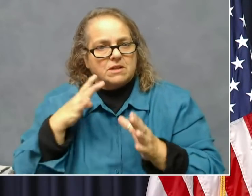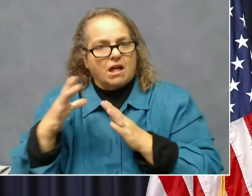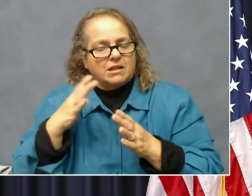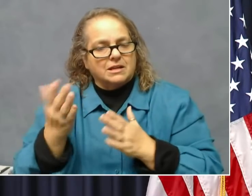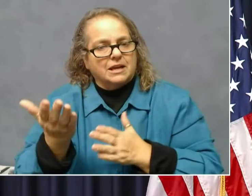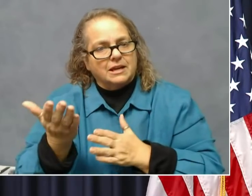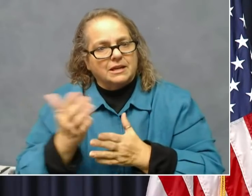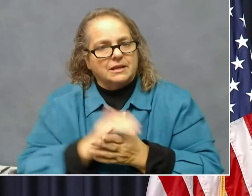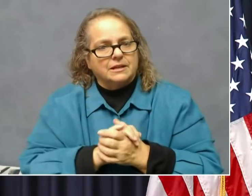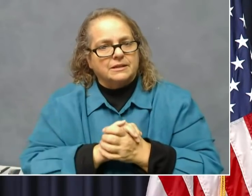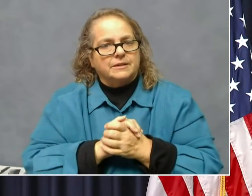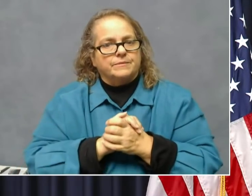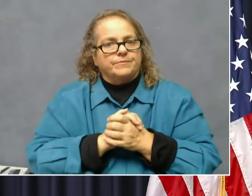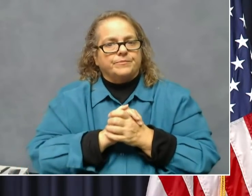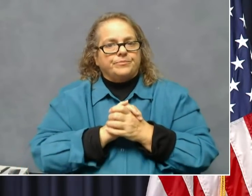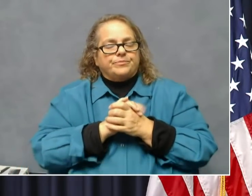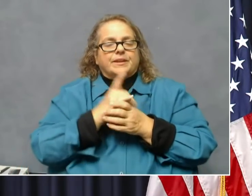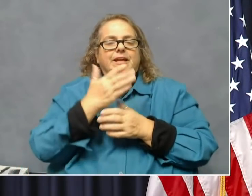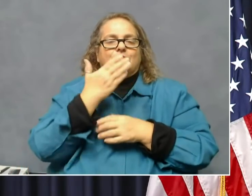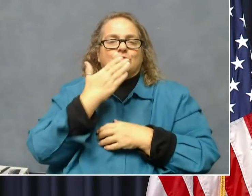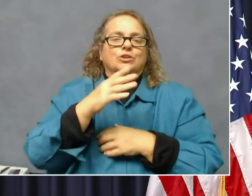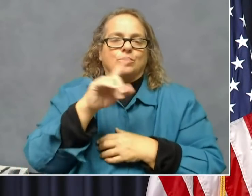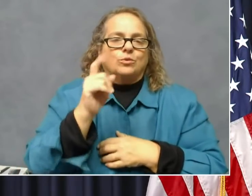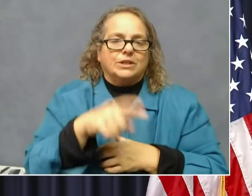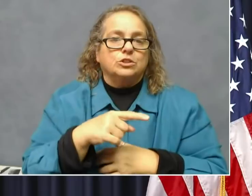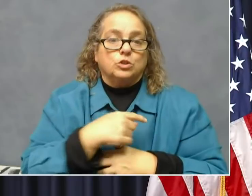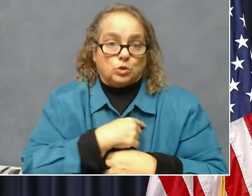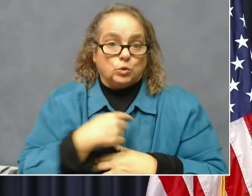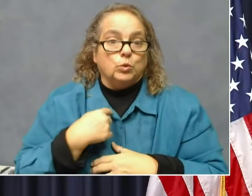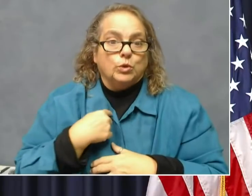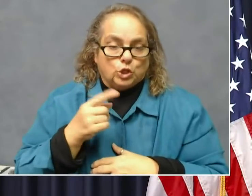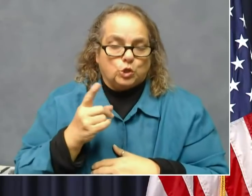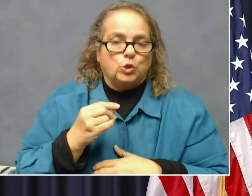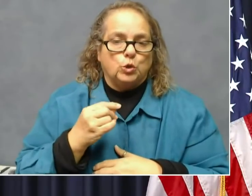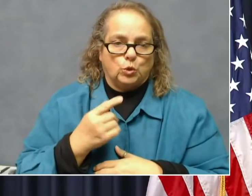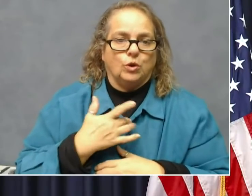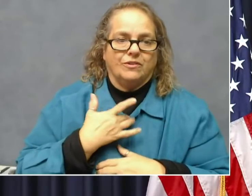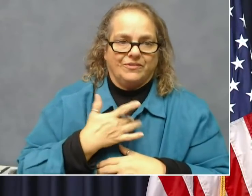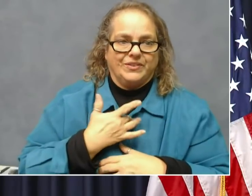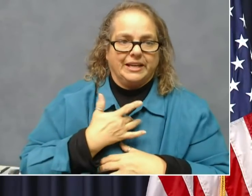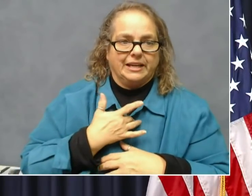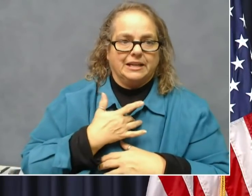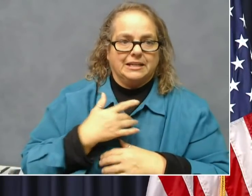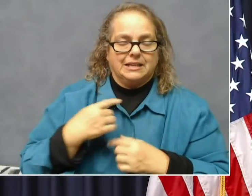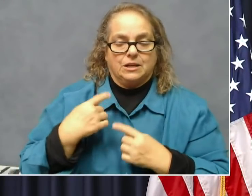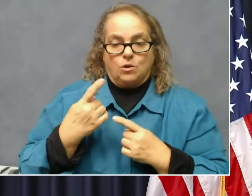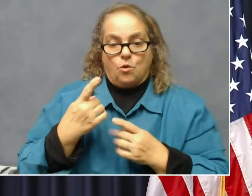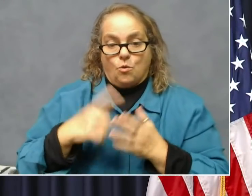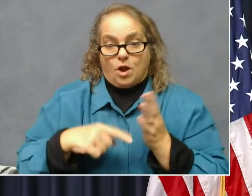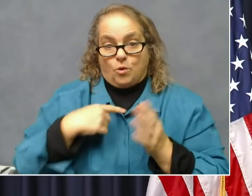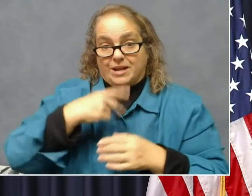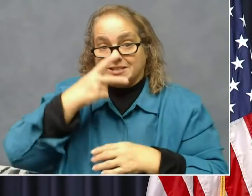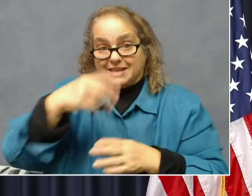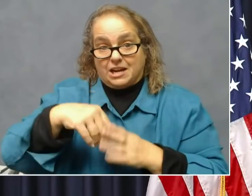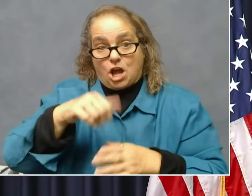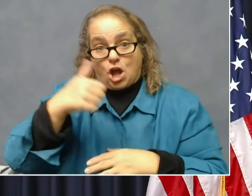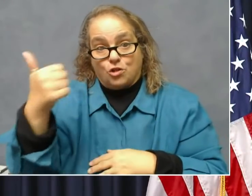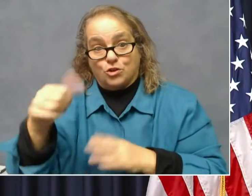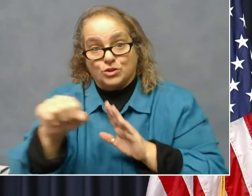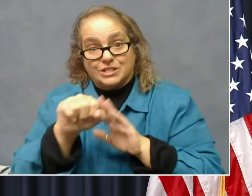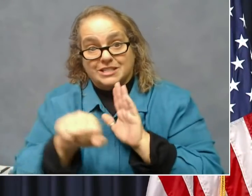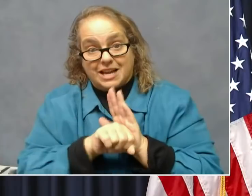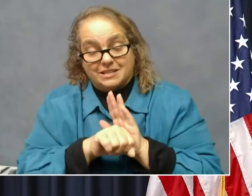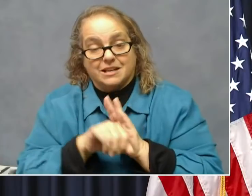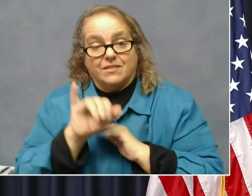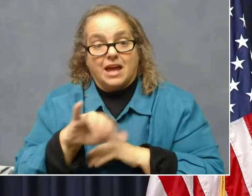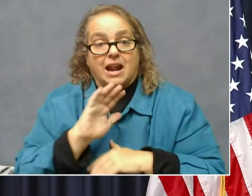That's a good question. We do believe, based on what we are seeing in other states, that our